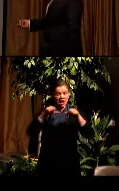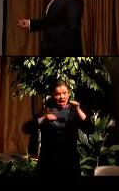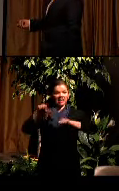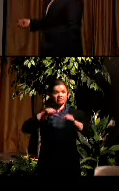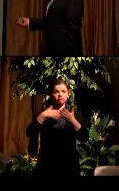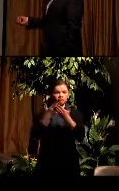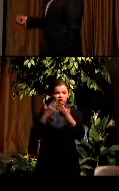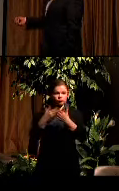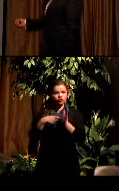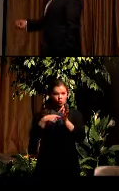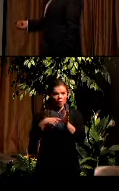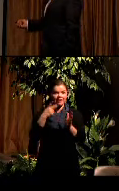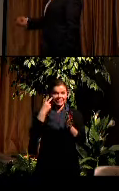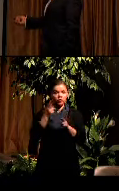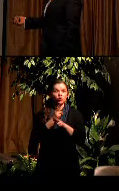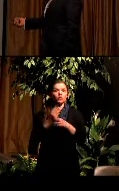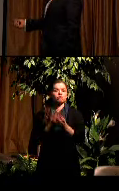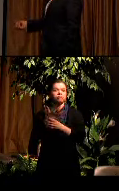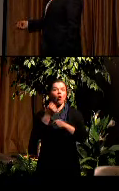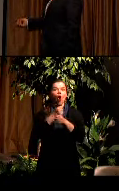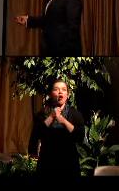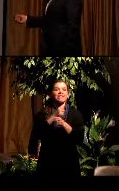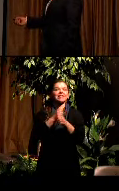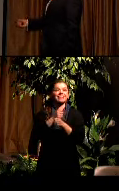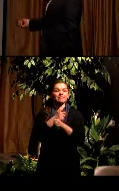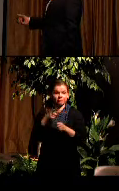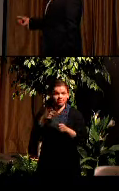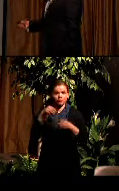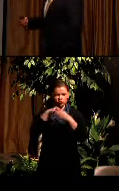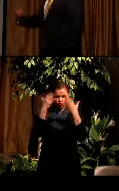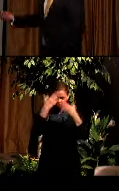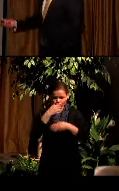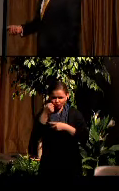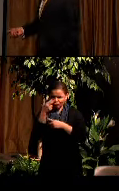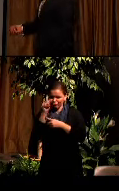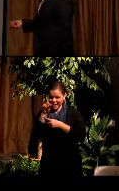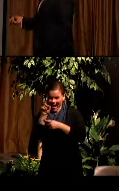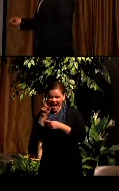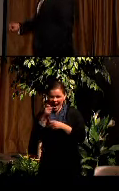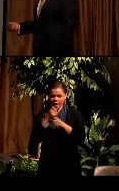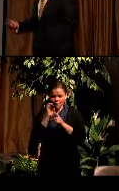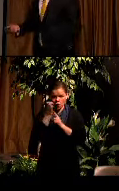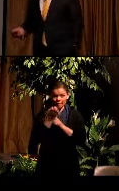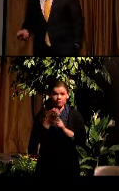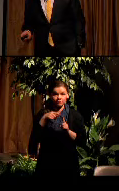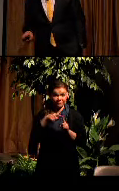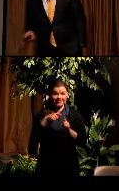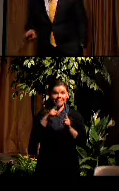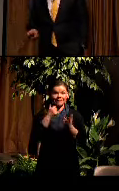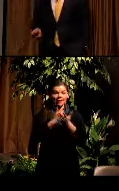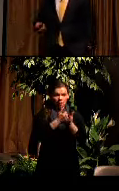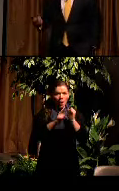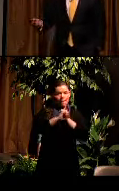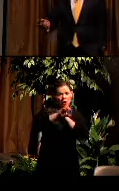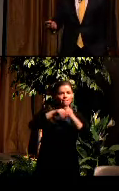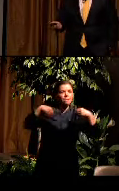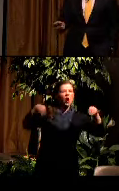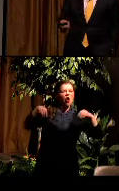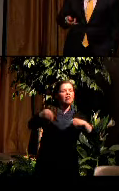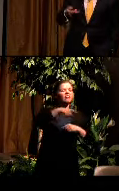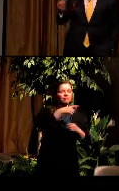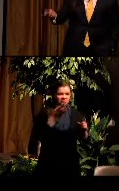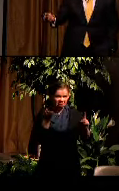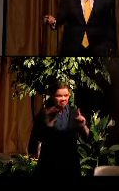actually grow coffee in a shade environment, and we brought this to the marketplace and we created Smithsonian bird-friendly coffee. So